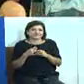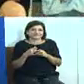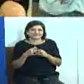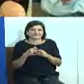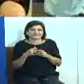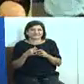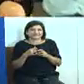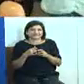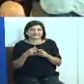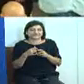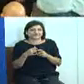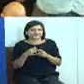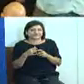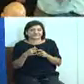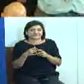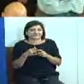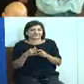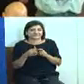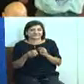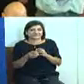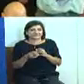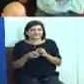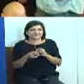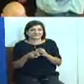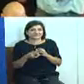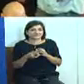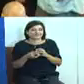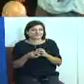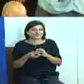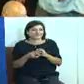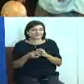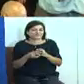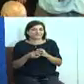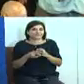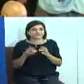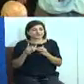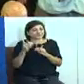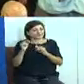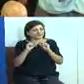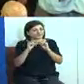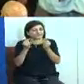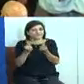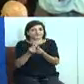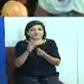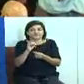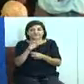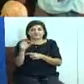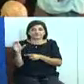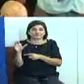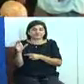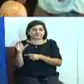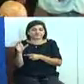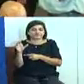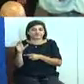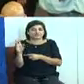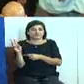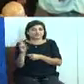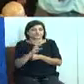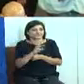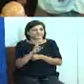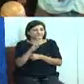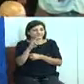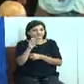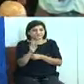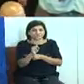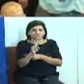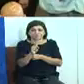I'd like to invite the next group, where many of our churches belong, the MCC Western U.S.